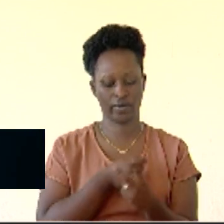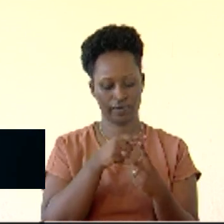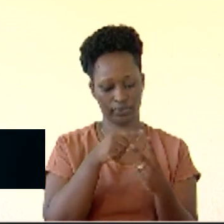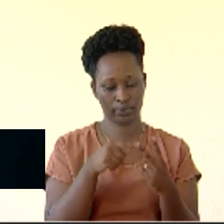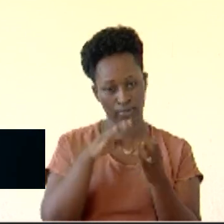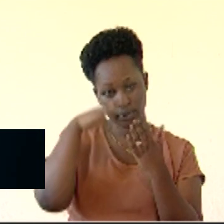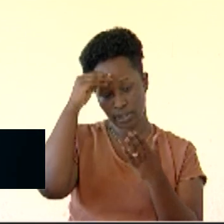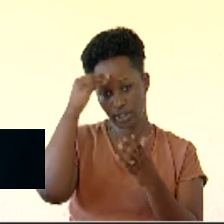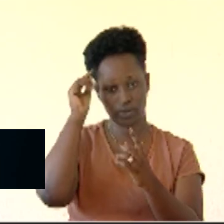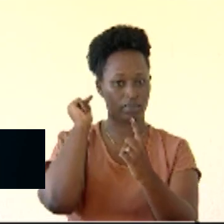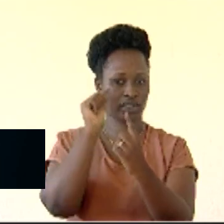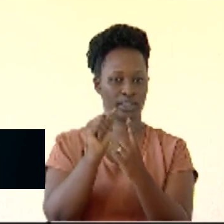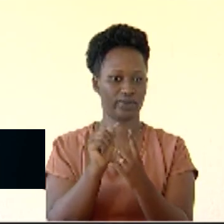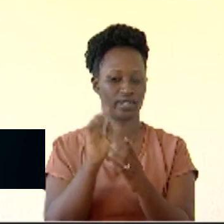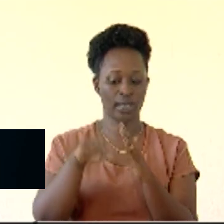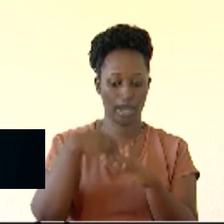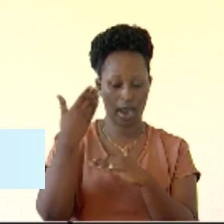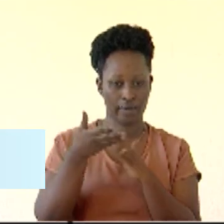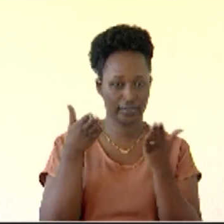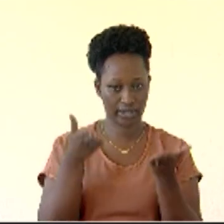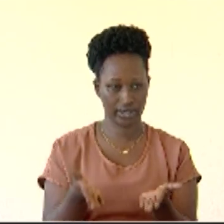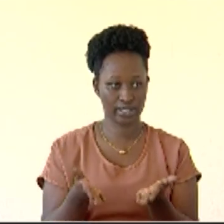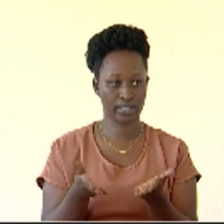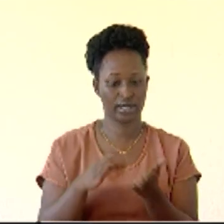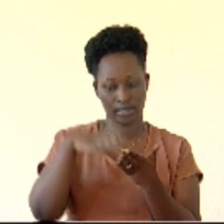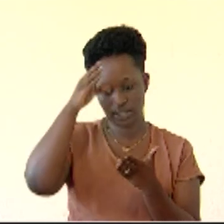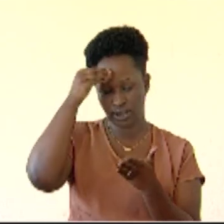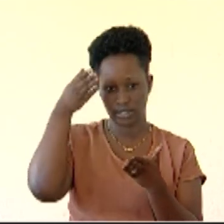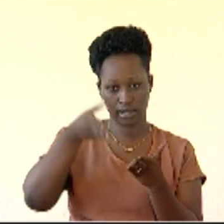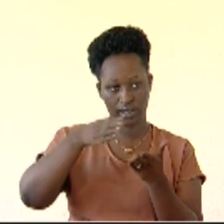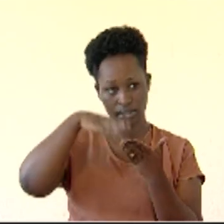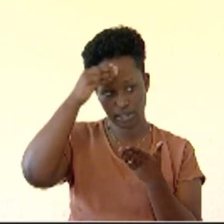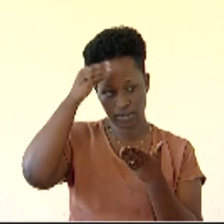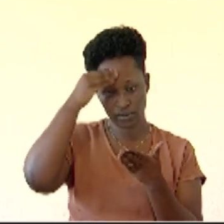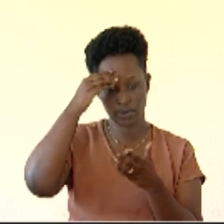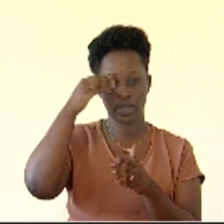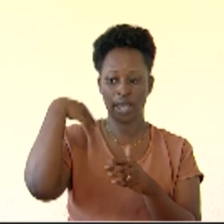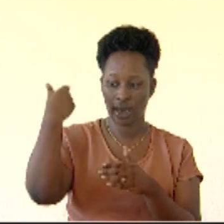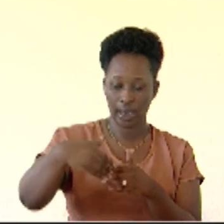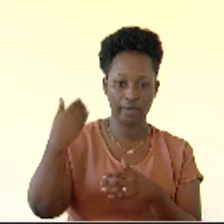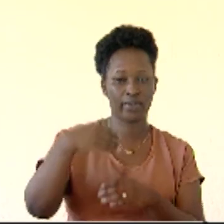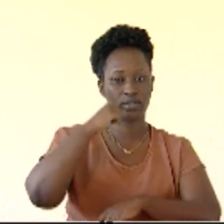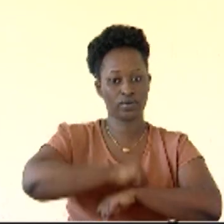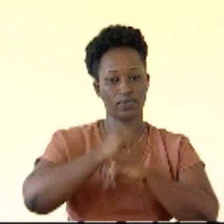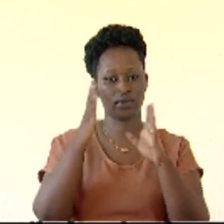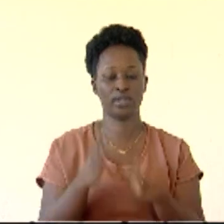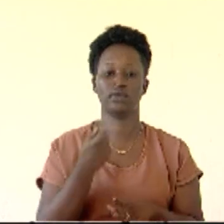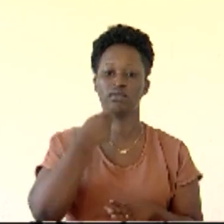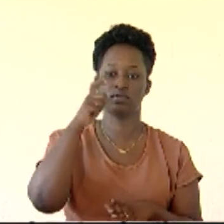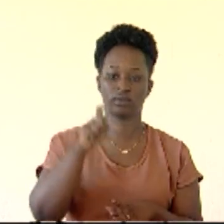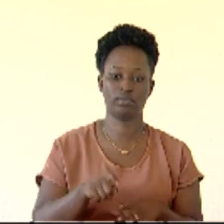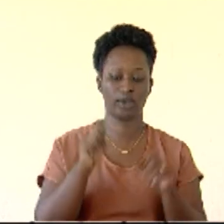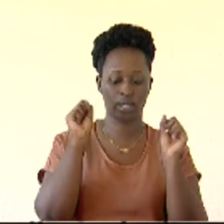lesson. After this, studying this lesson, every student should be able